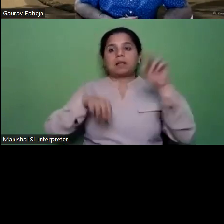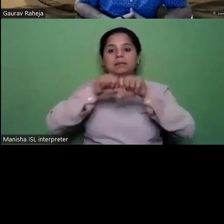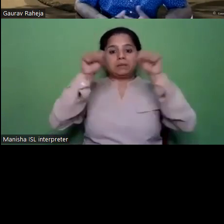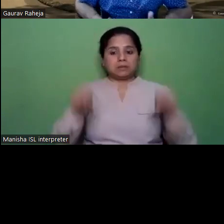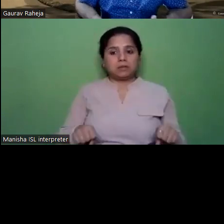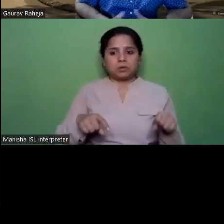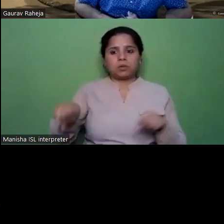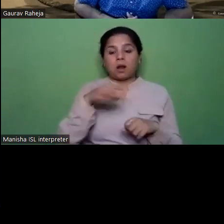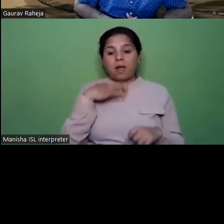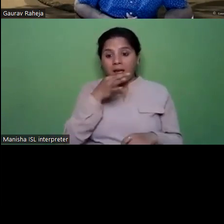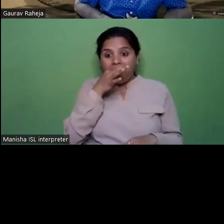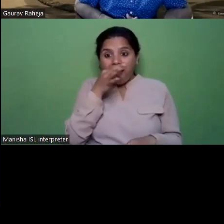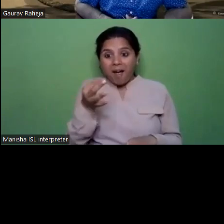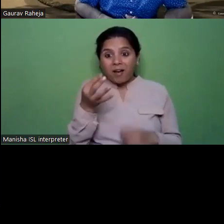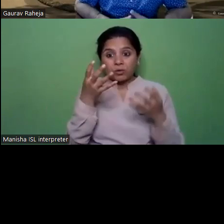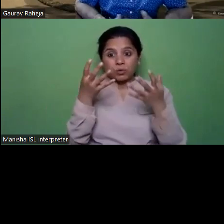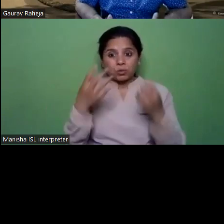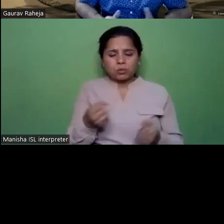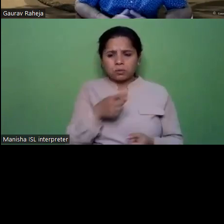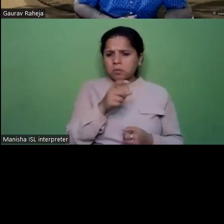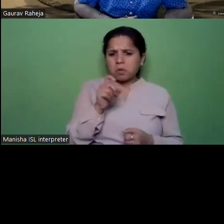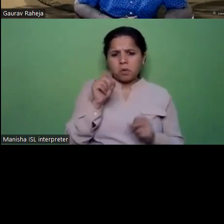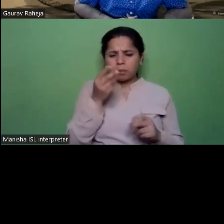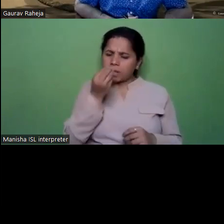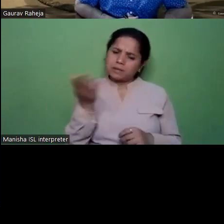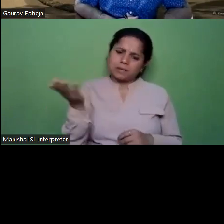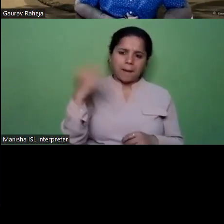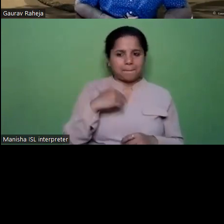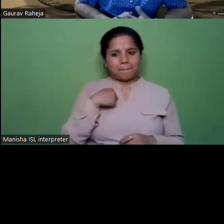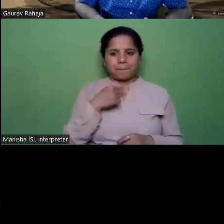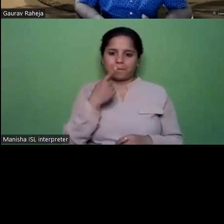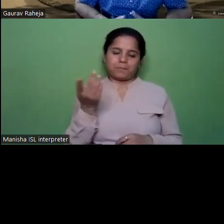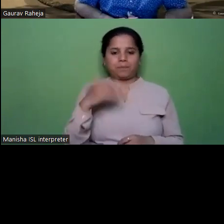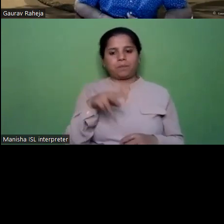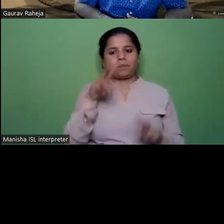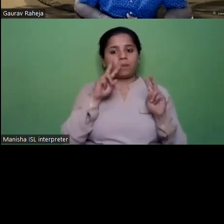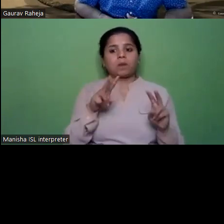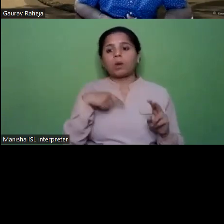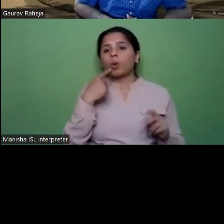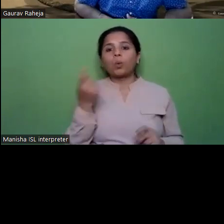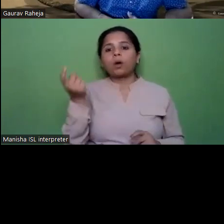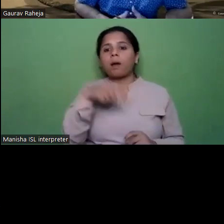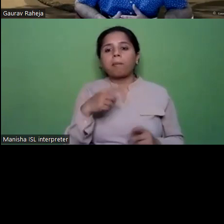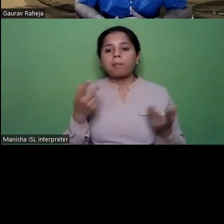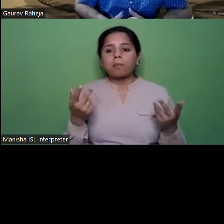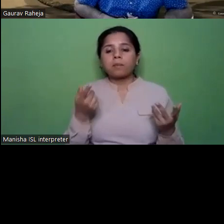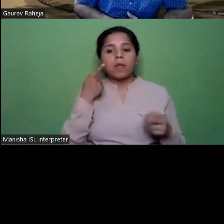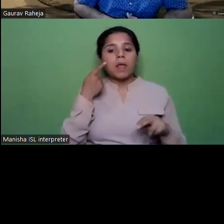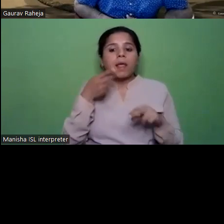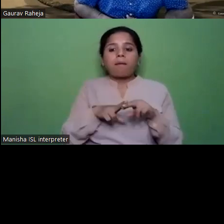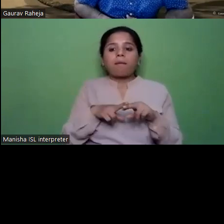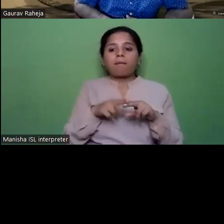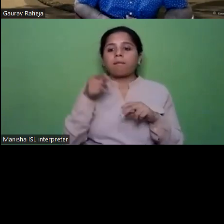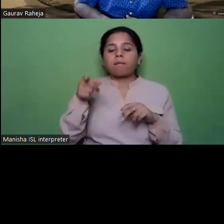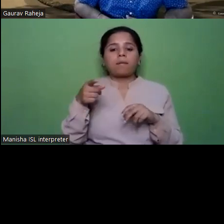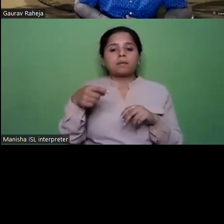then you ask people, okay, please come, right? Who will come if he or she cannot